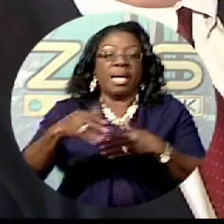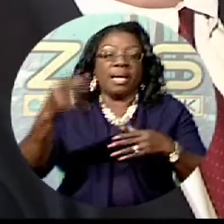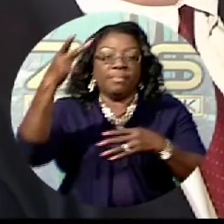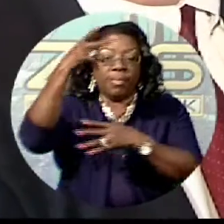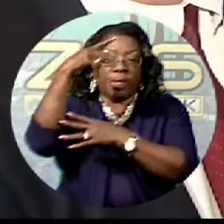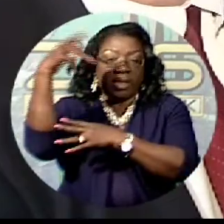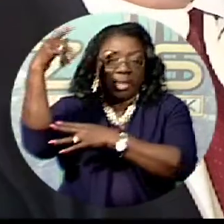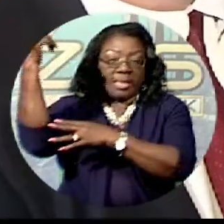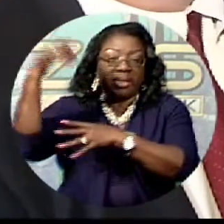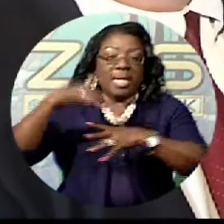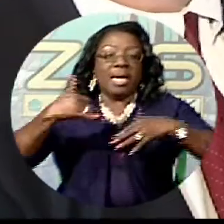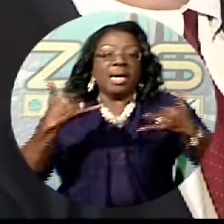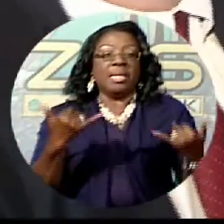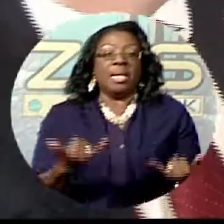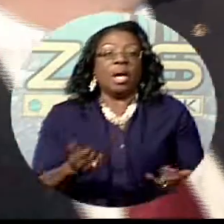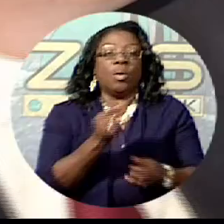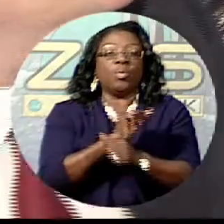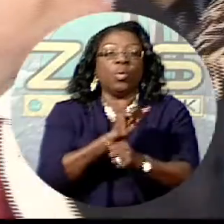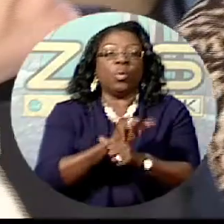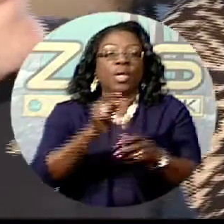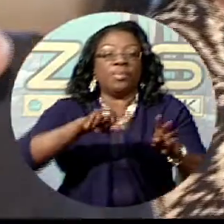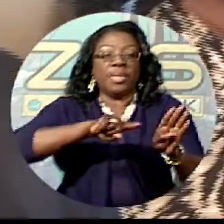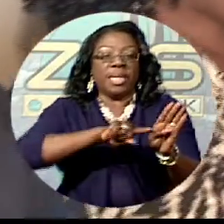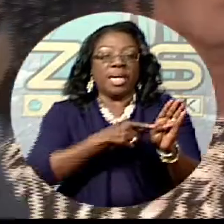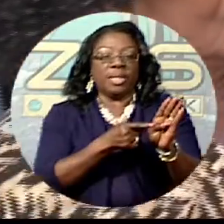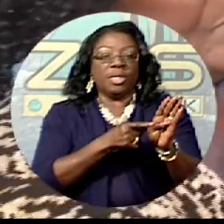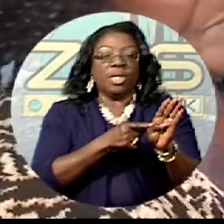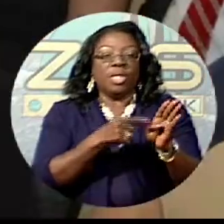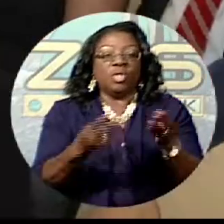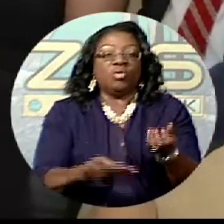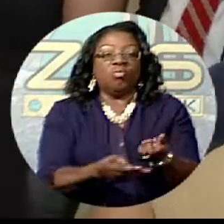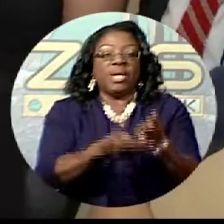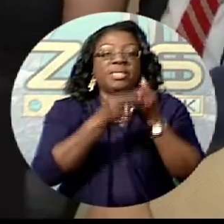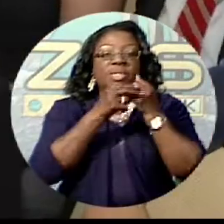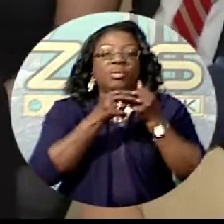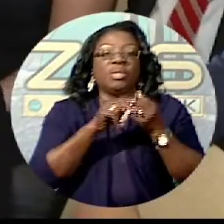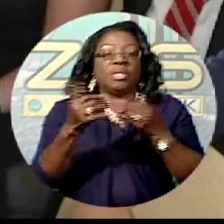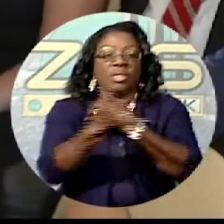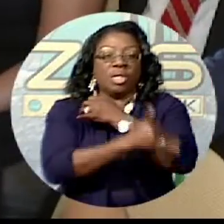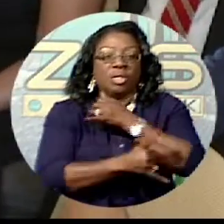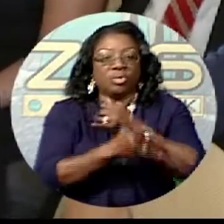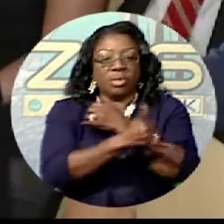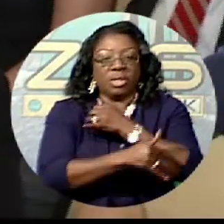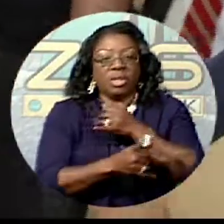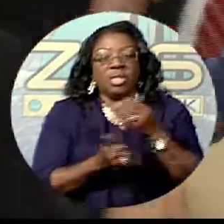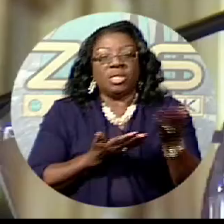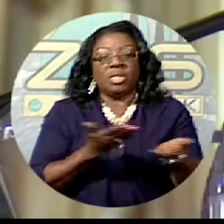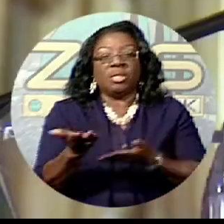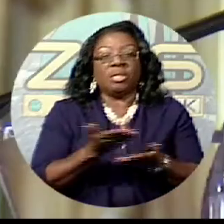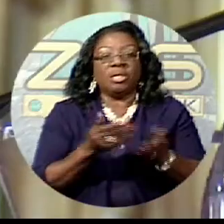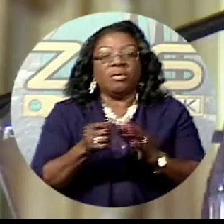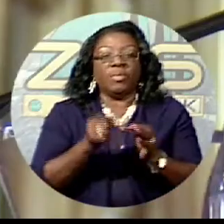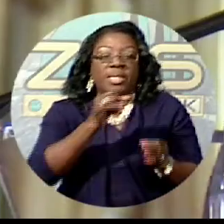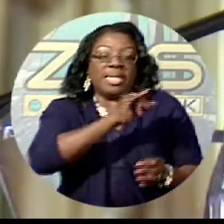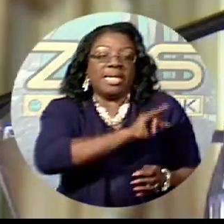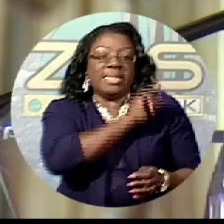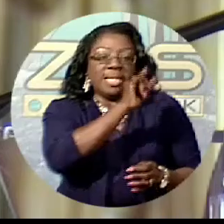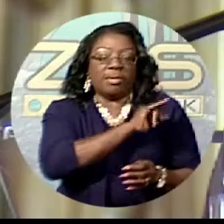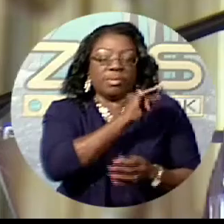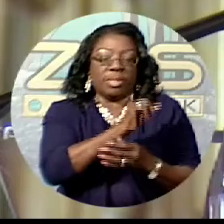and now the work begins to rescue this country. She later reaffirmed her commitment to serve with integrity. The days